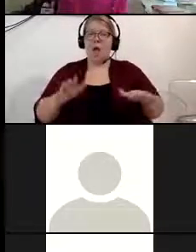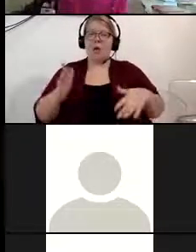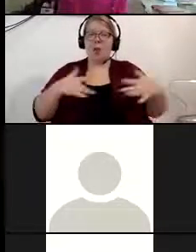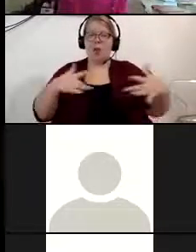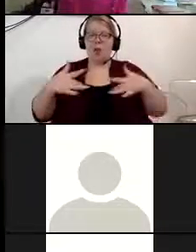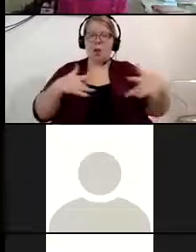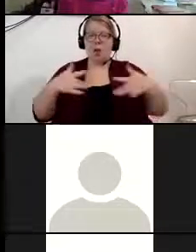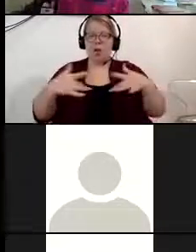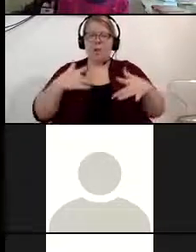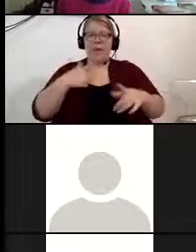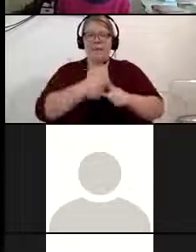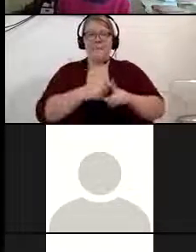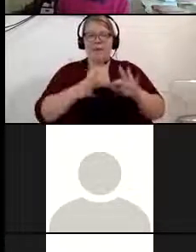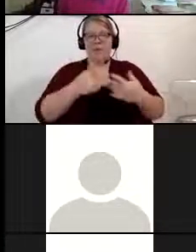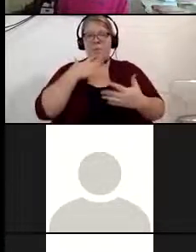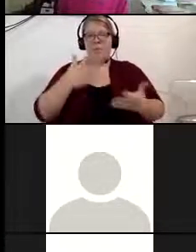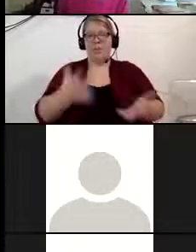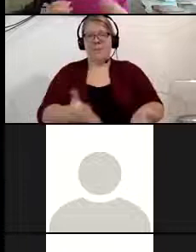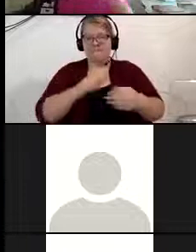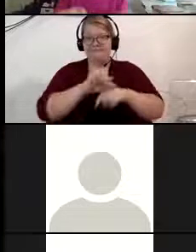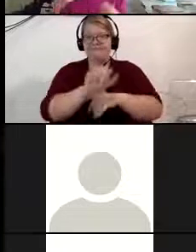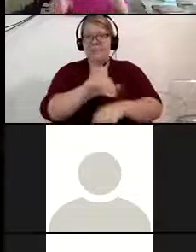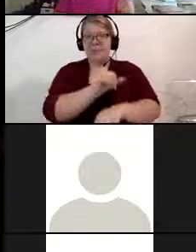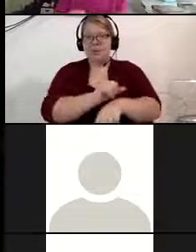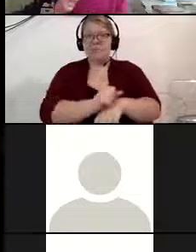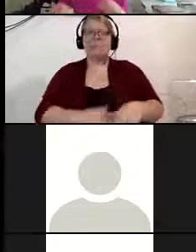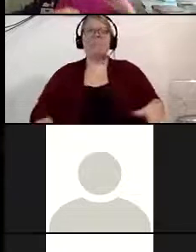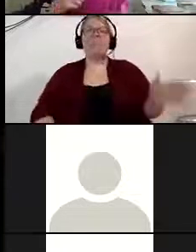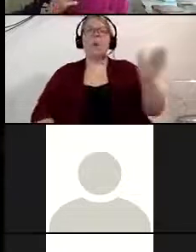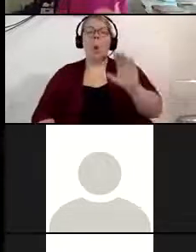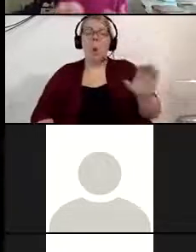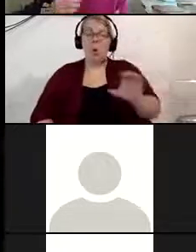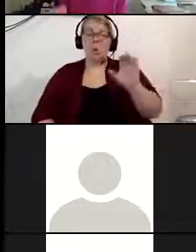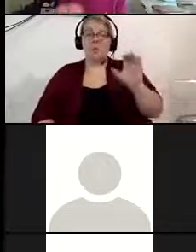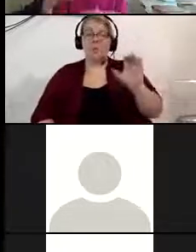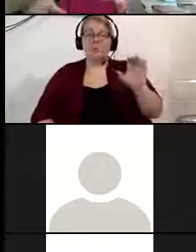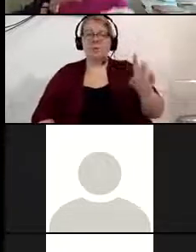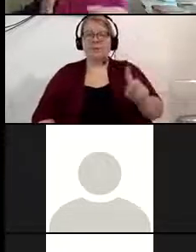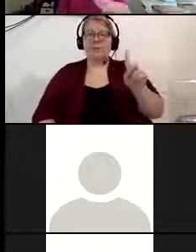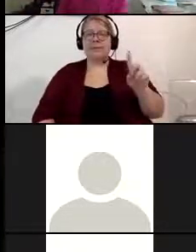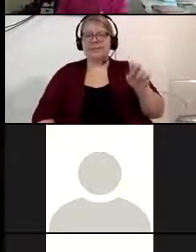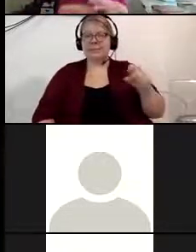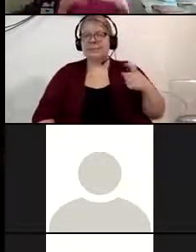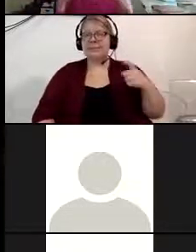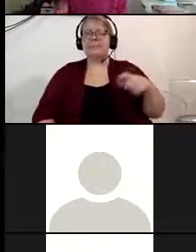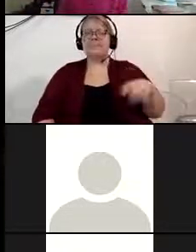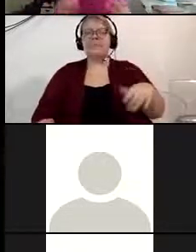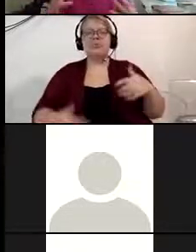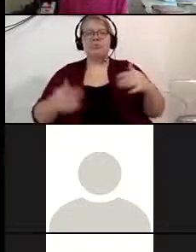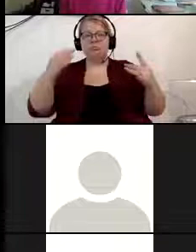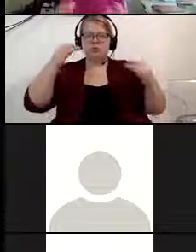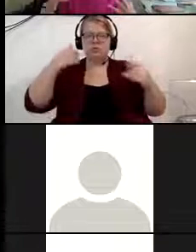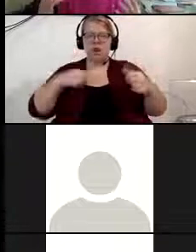the job for any number of reasons. Obsessive compulsive ruminative symptoms, trying to problem solve,